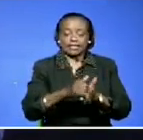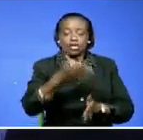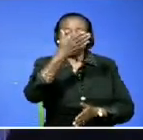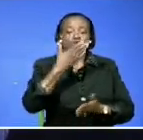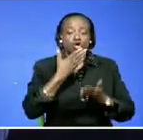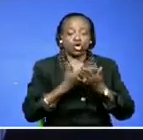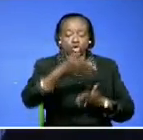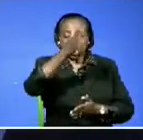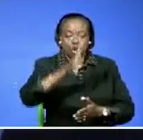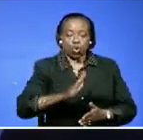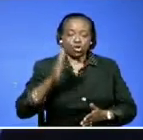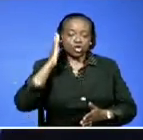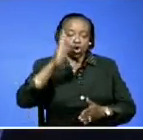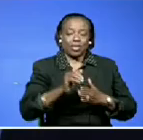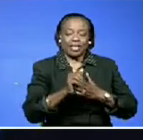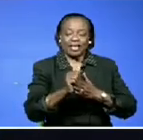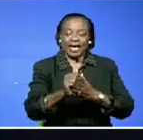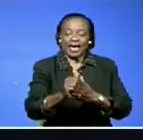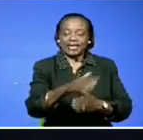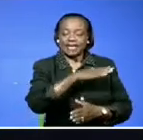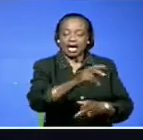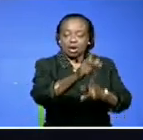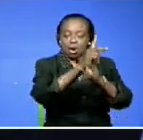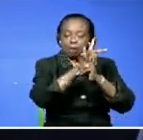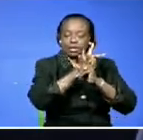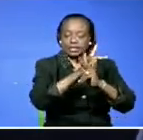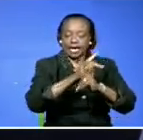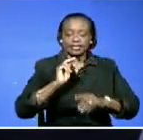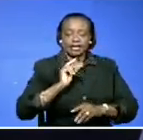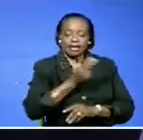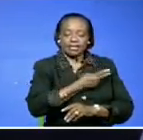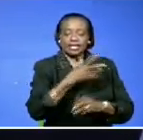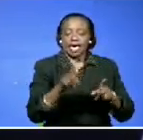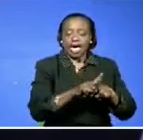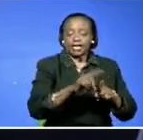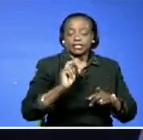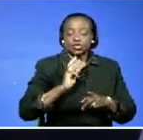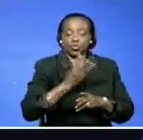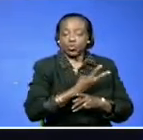and protect us as we execute our duties on a daily basis.